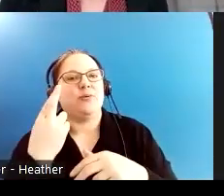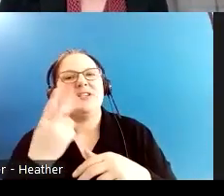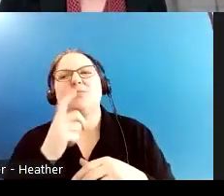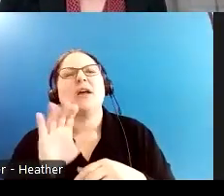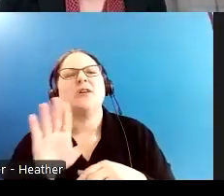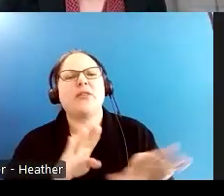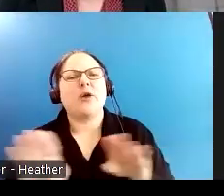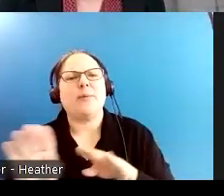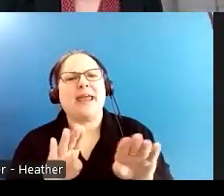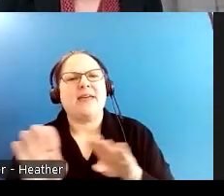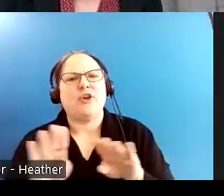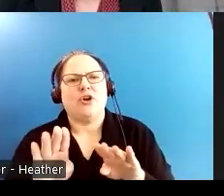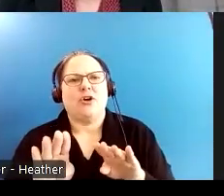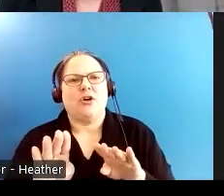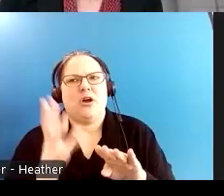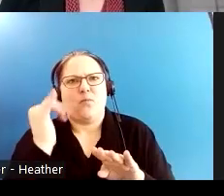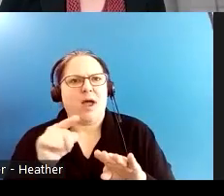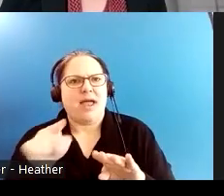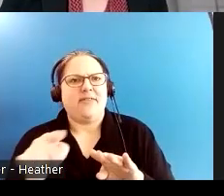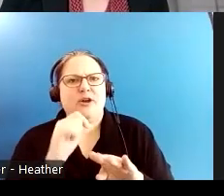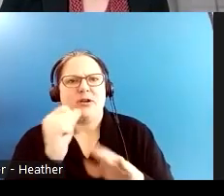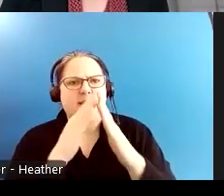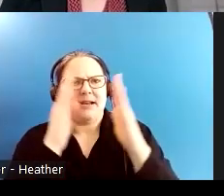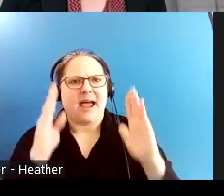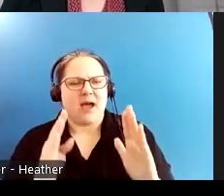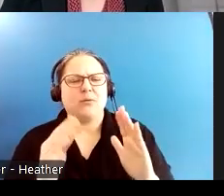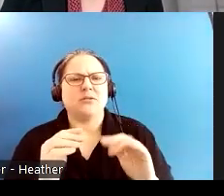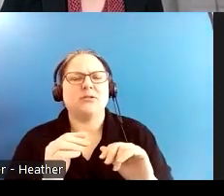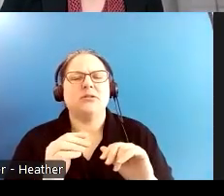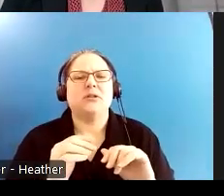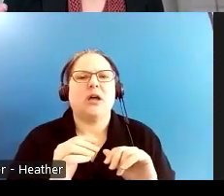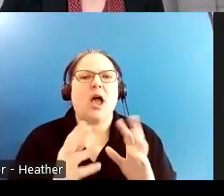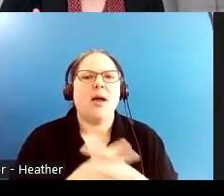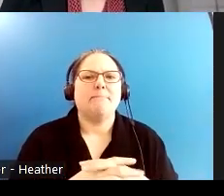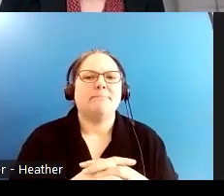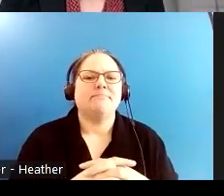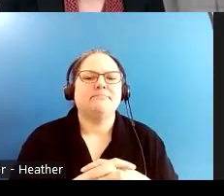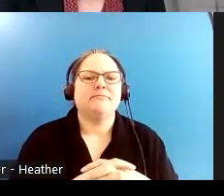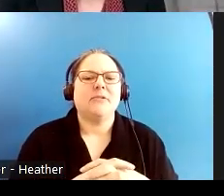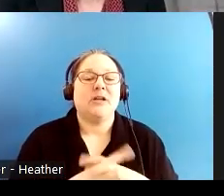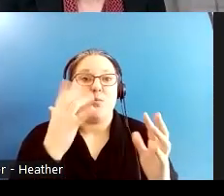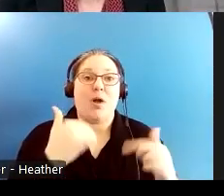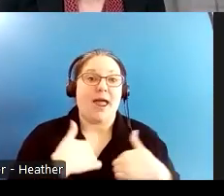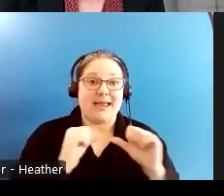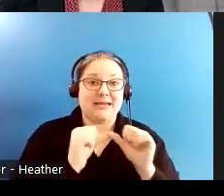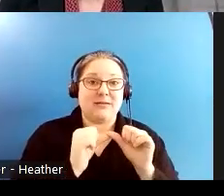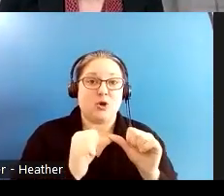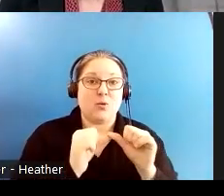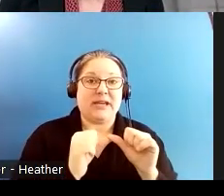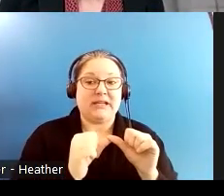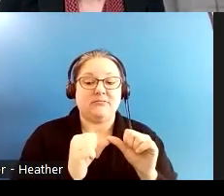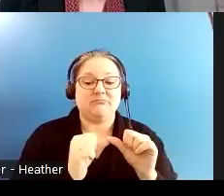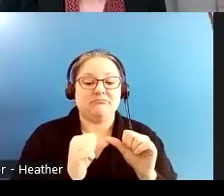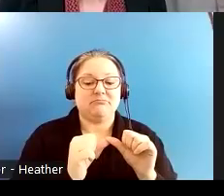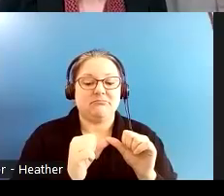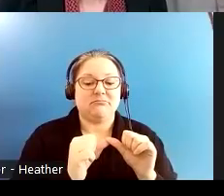to their being unhoused in the first place. And I think what keeps us going is that a lot of times we actually are